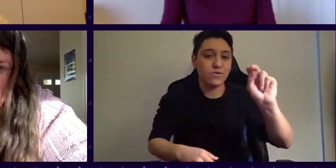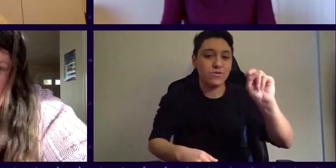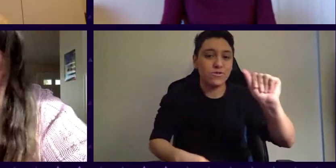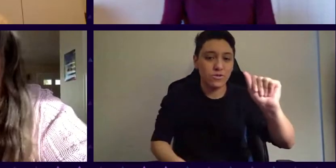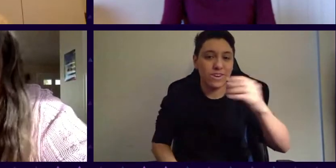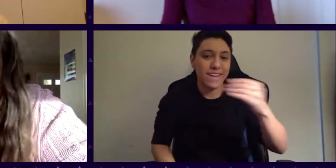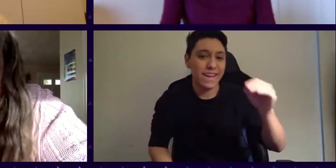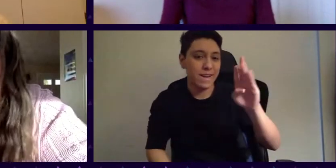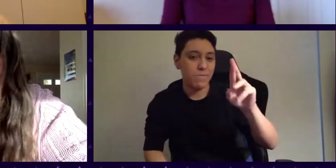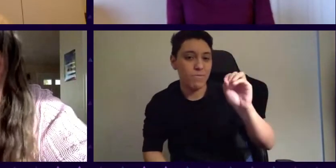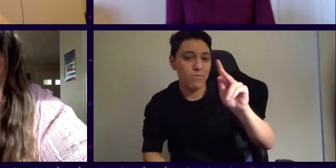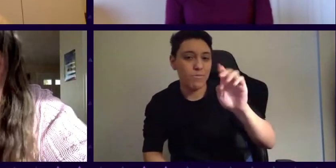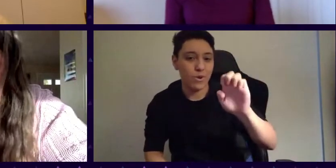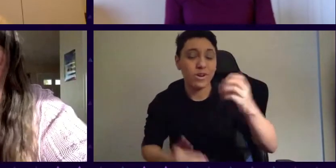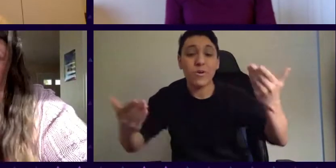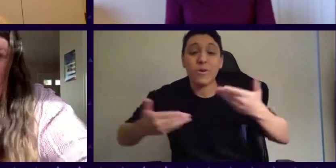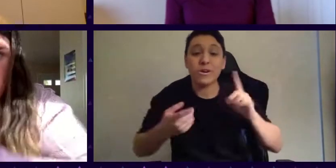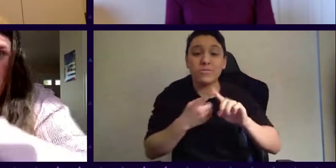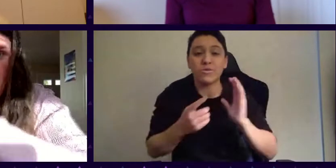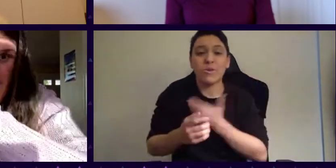online studio. And